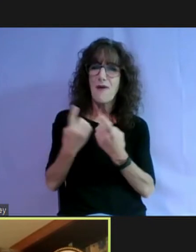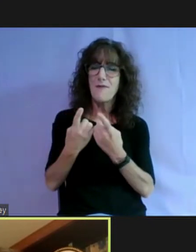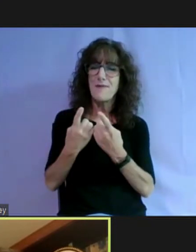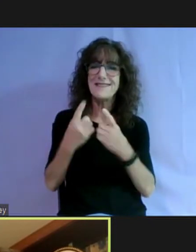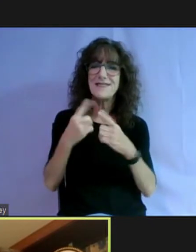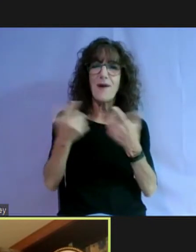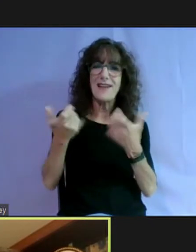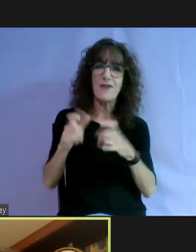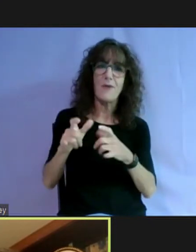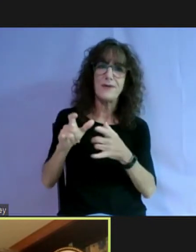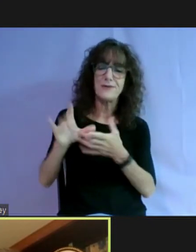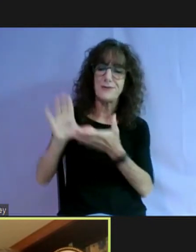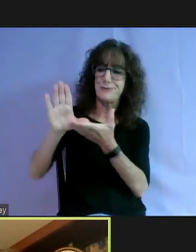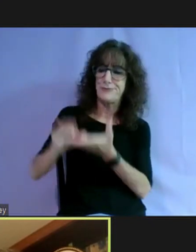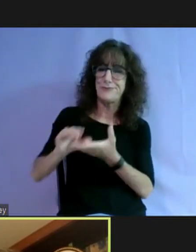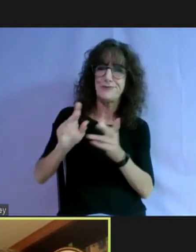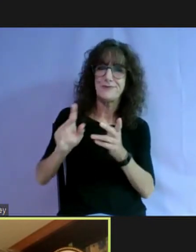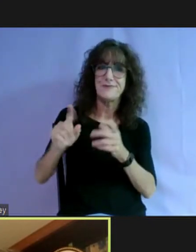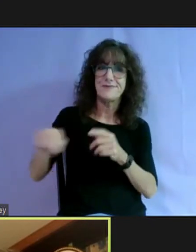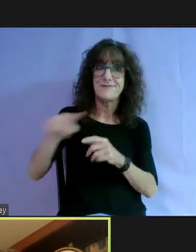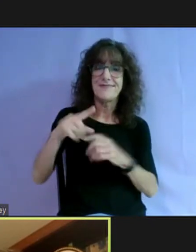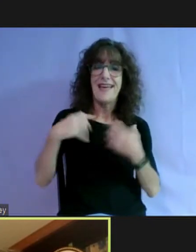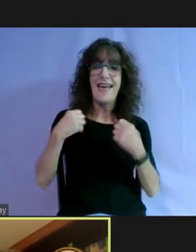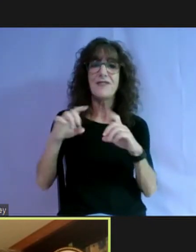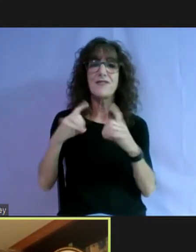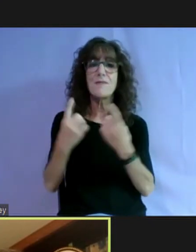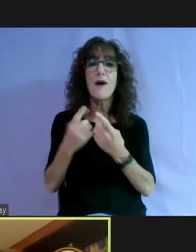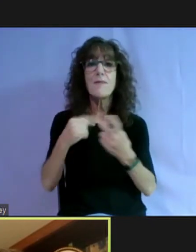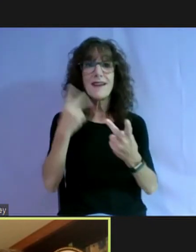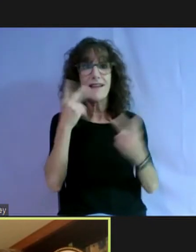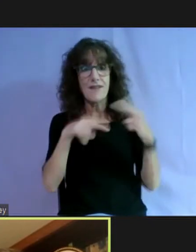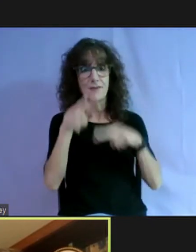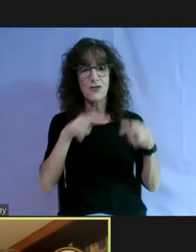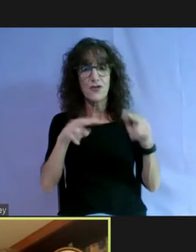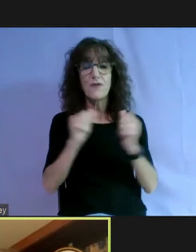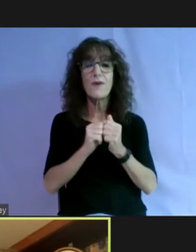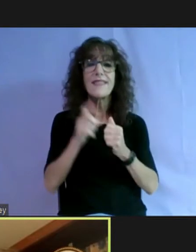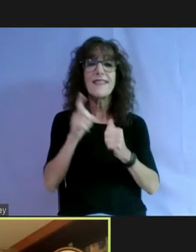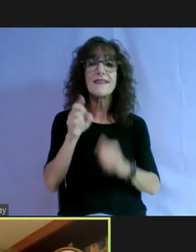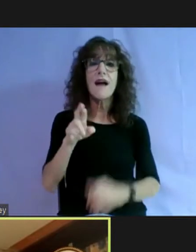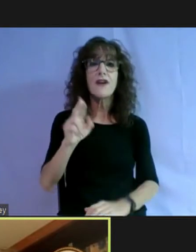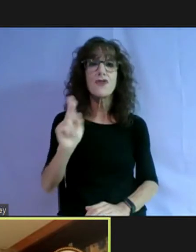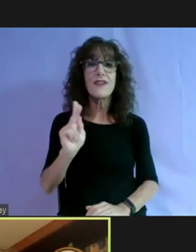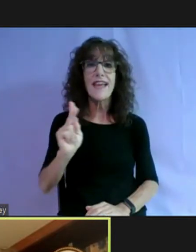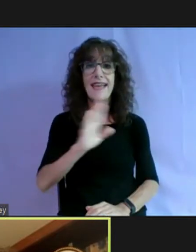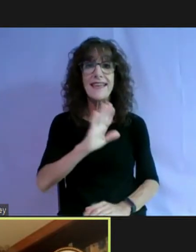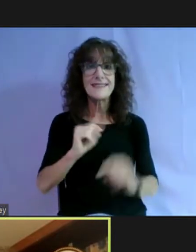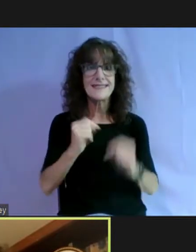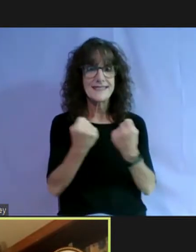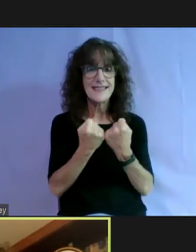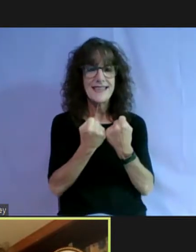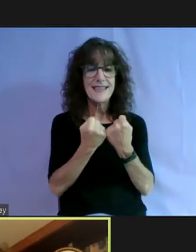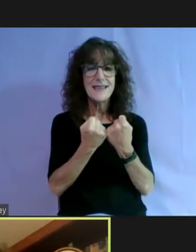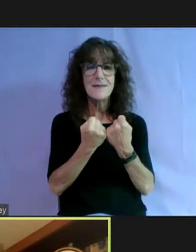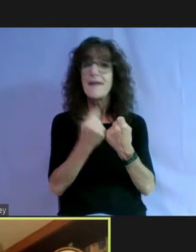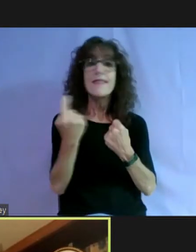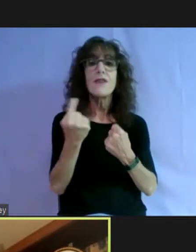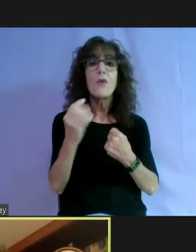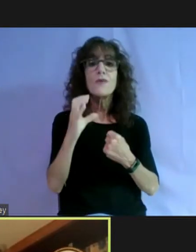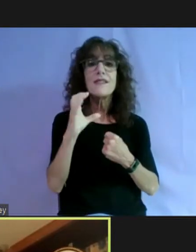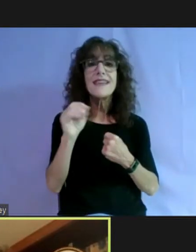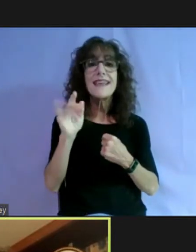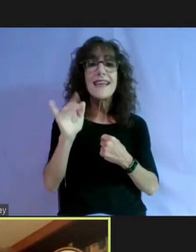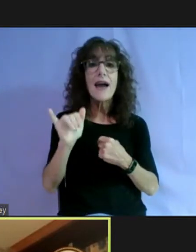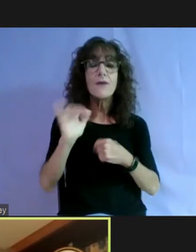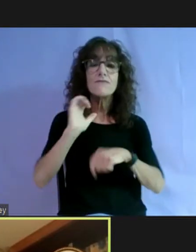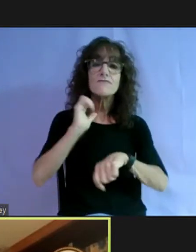belittle anybody. But what I've seen go on in our health department with Dr. Kalyana and the team there is, the only county to really